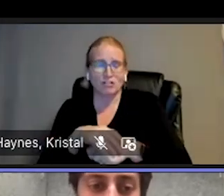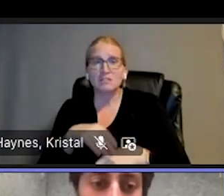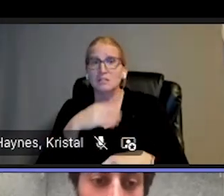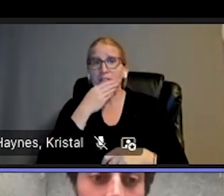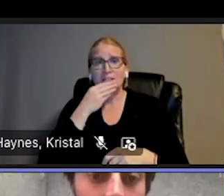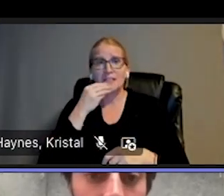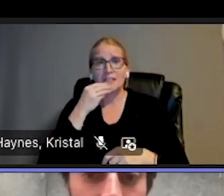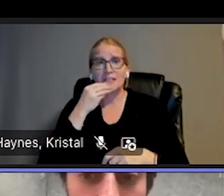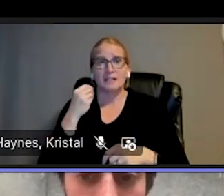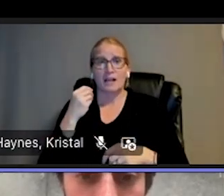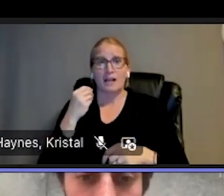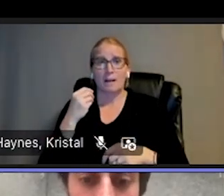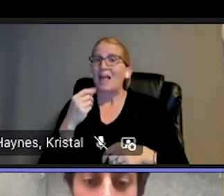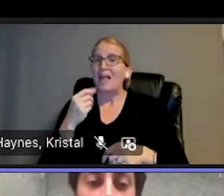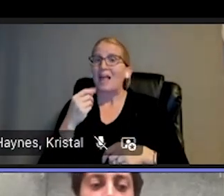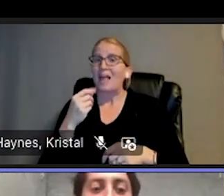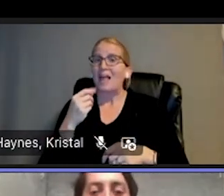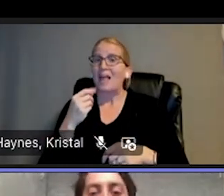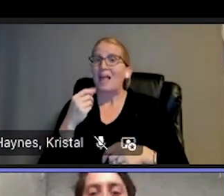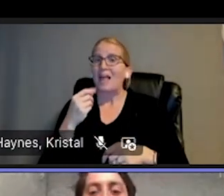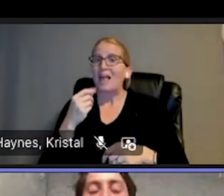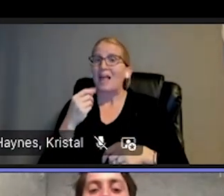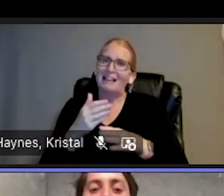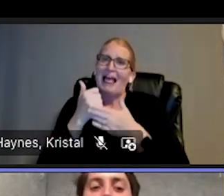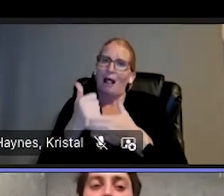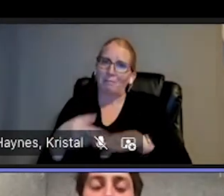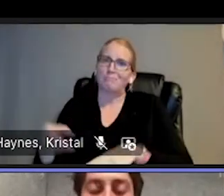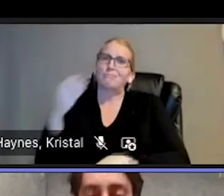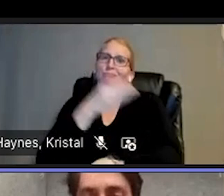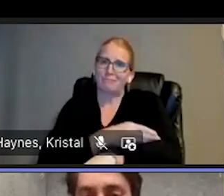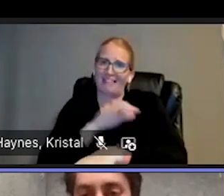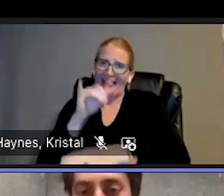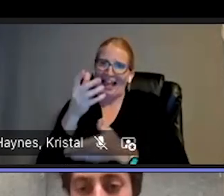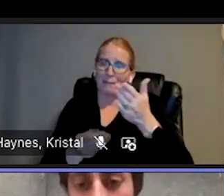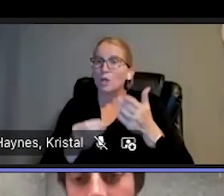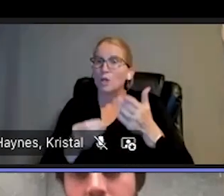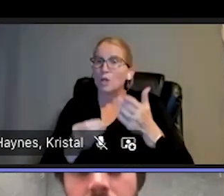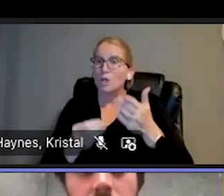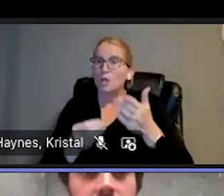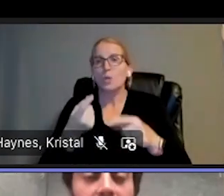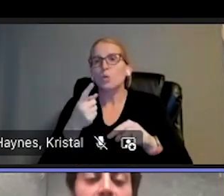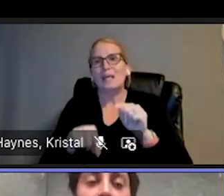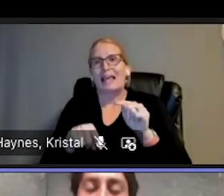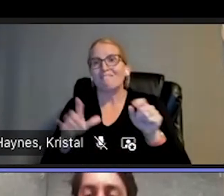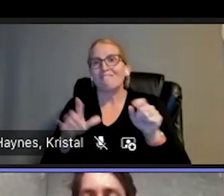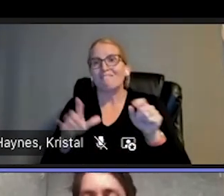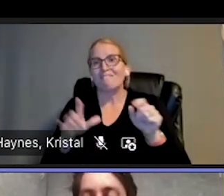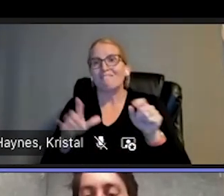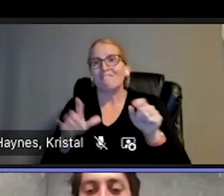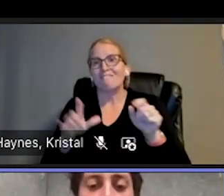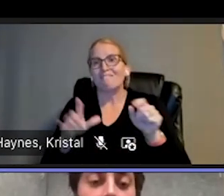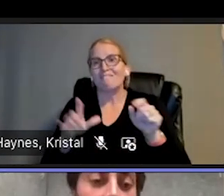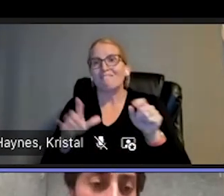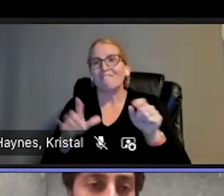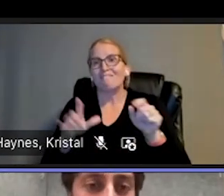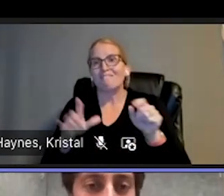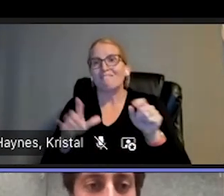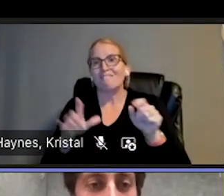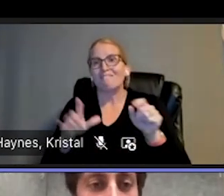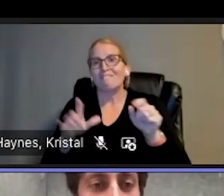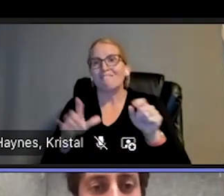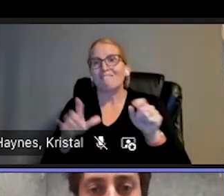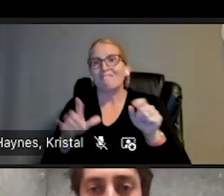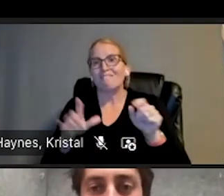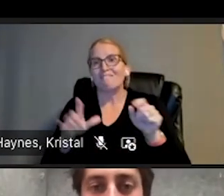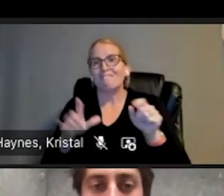with small towers like that, but you can very efficiently tackle the easiest 50% of those